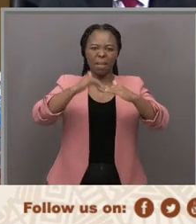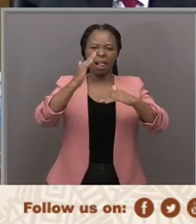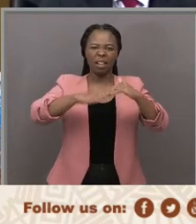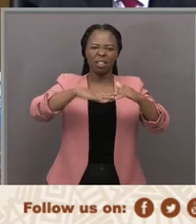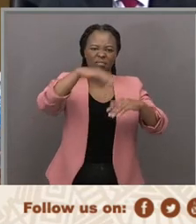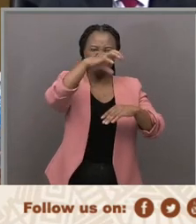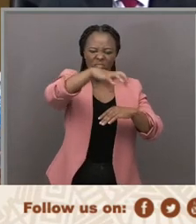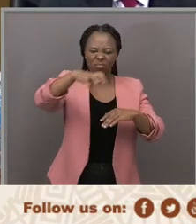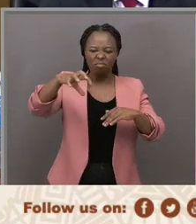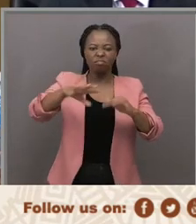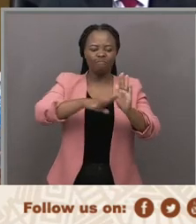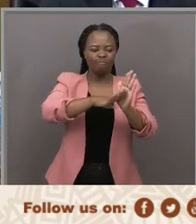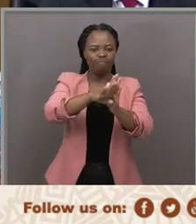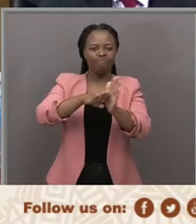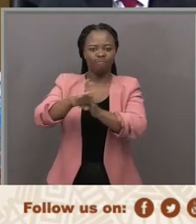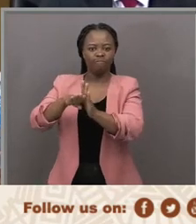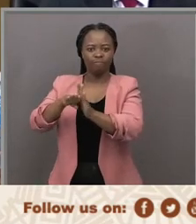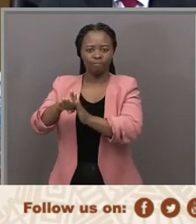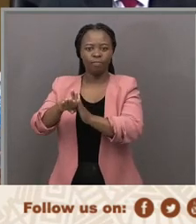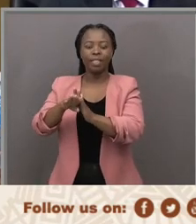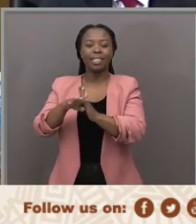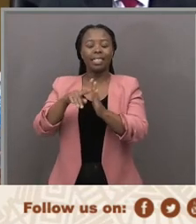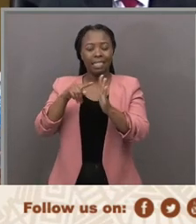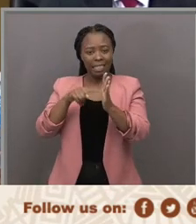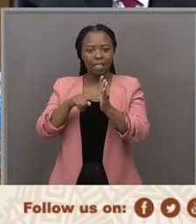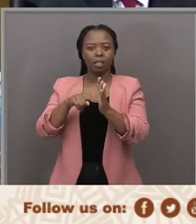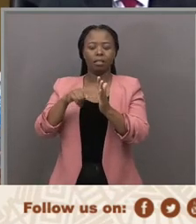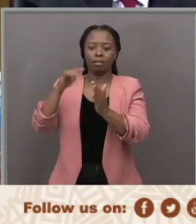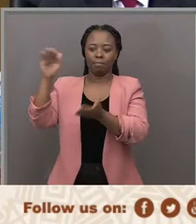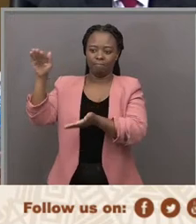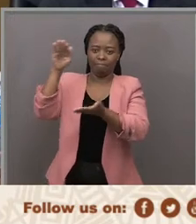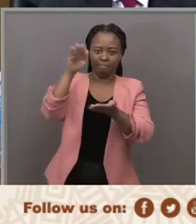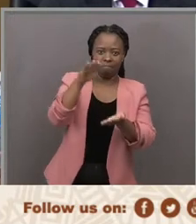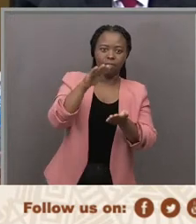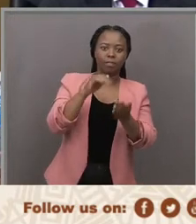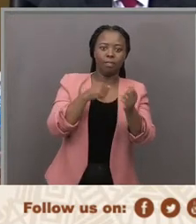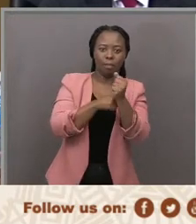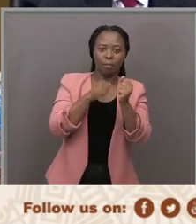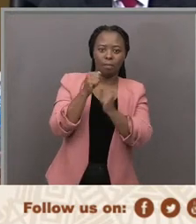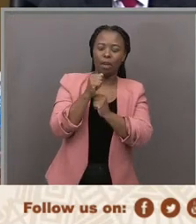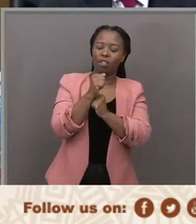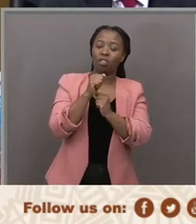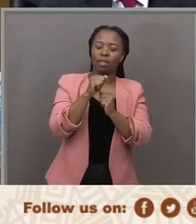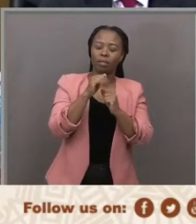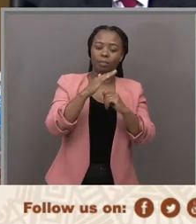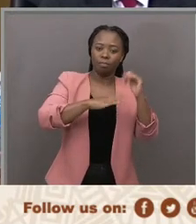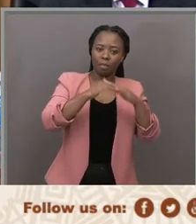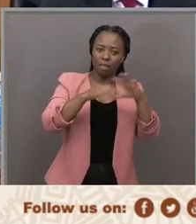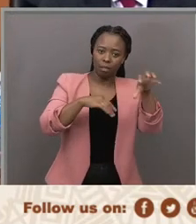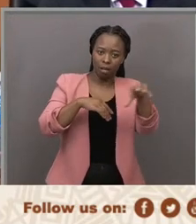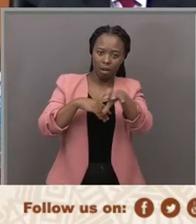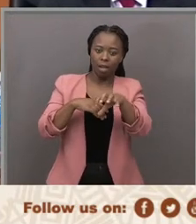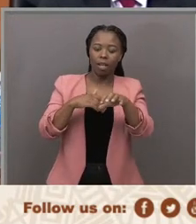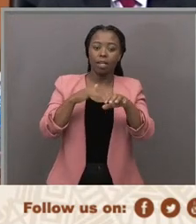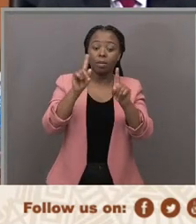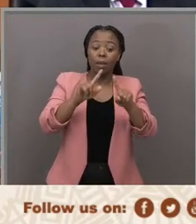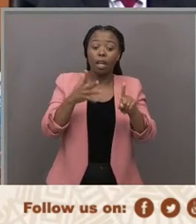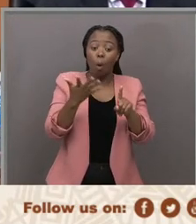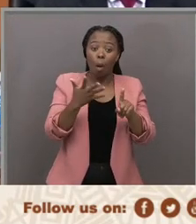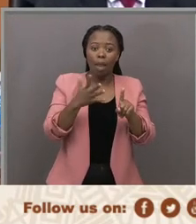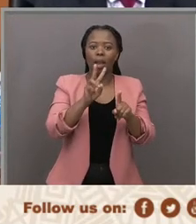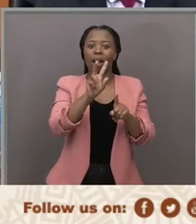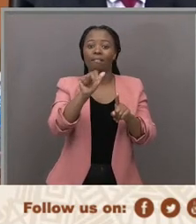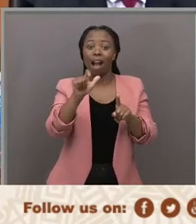particularly bulk infrastructure, especially in the areas where the Vaal River City Special Economic Zone is going